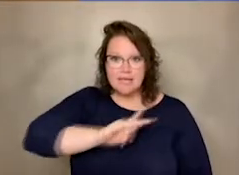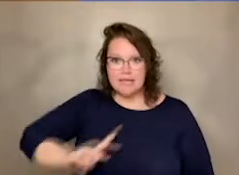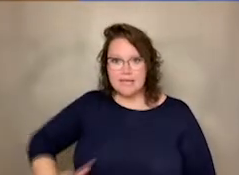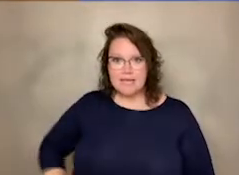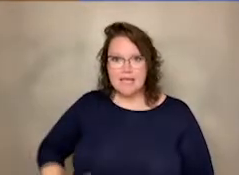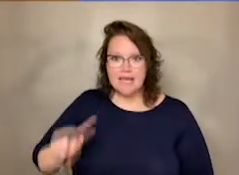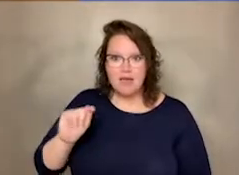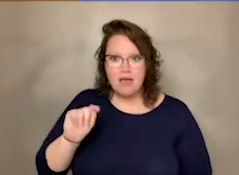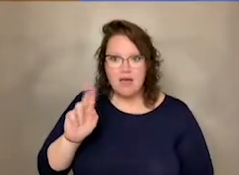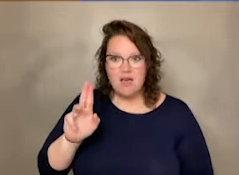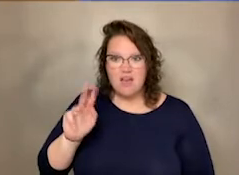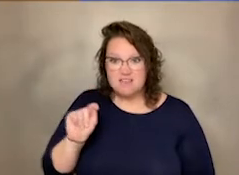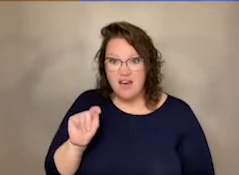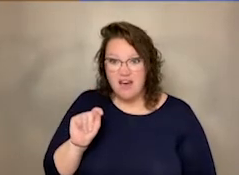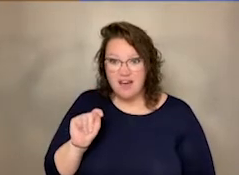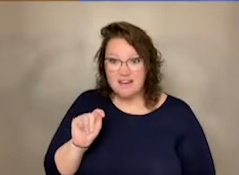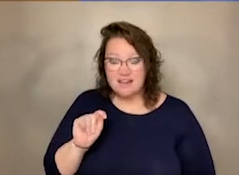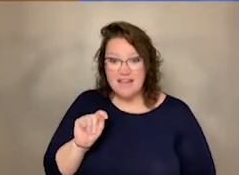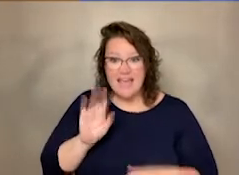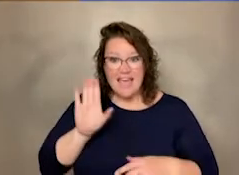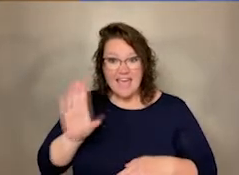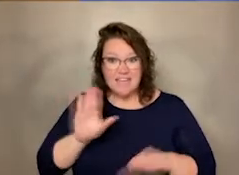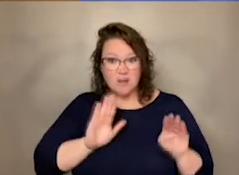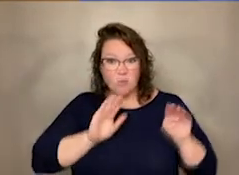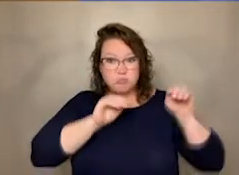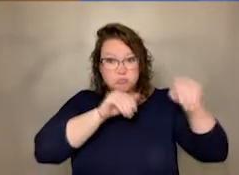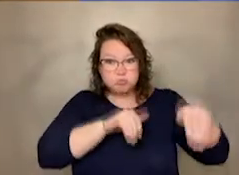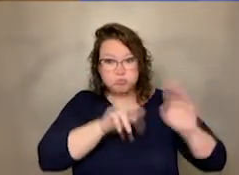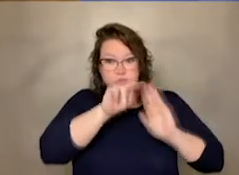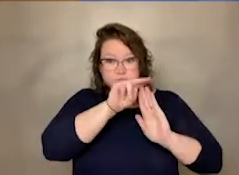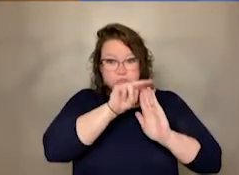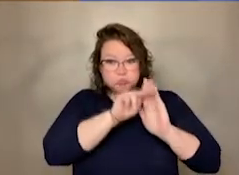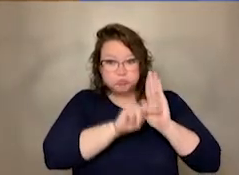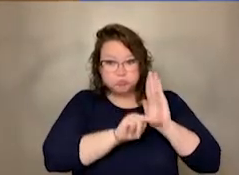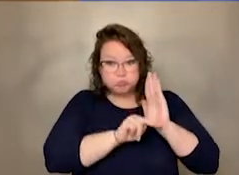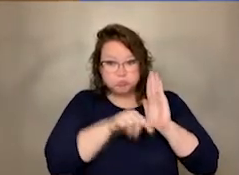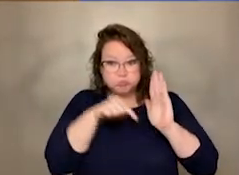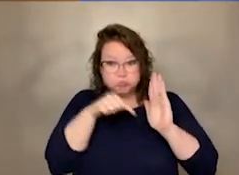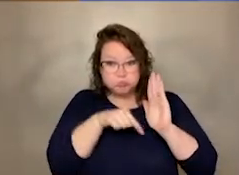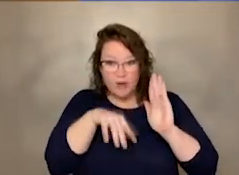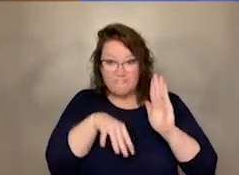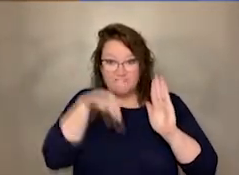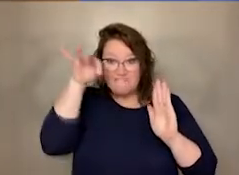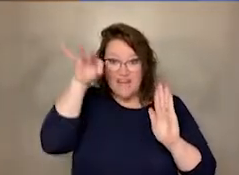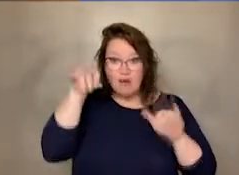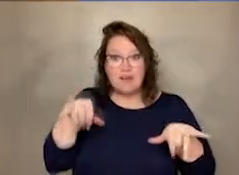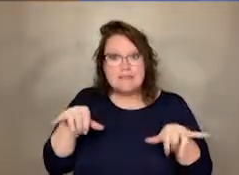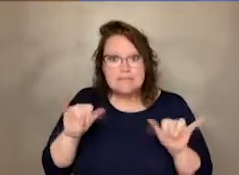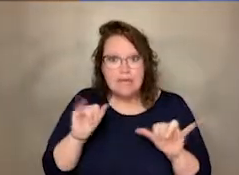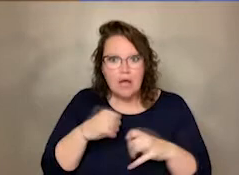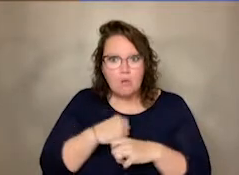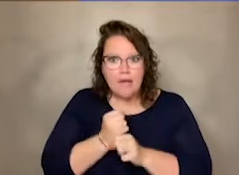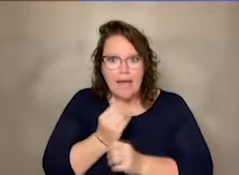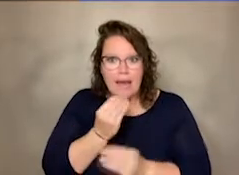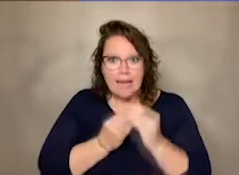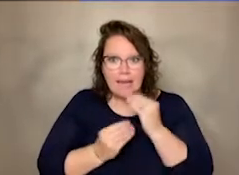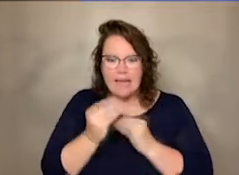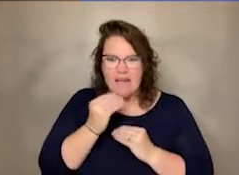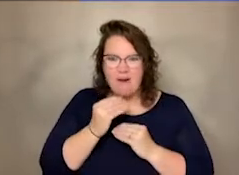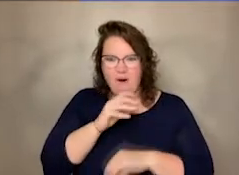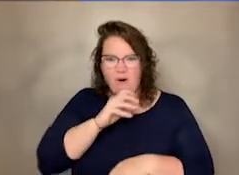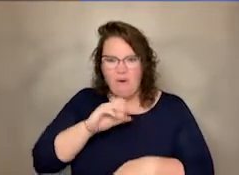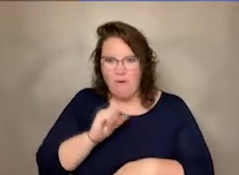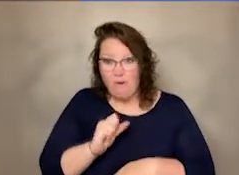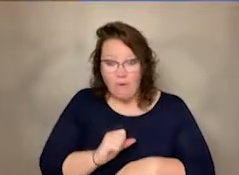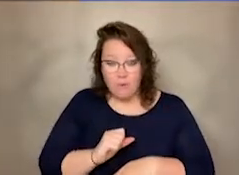edible? Yes, you could still eat it all of those years later. And in order for bees to make honey, they have to go into